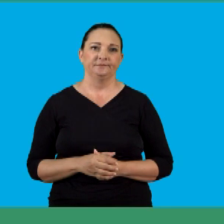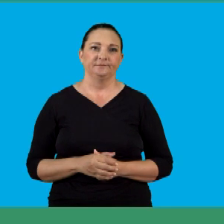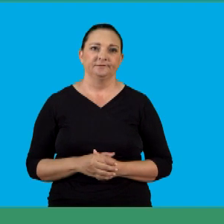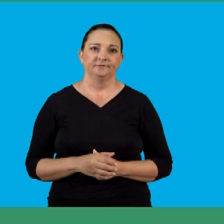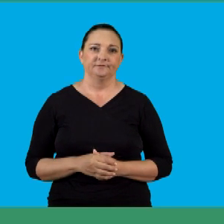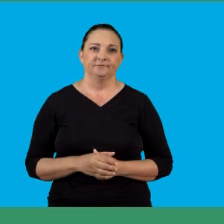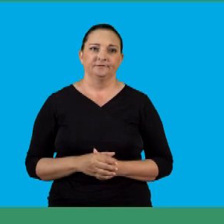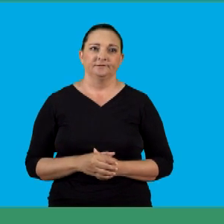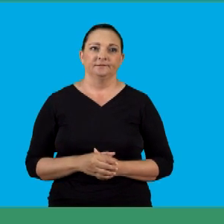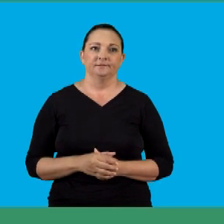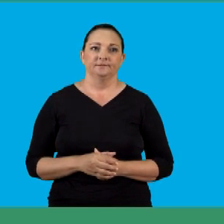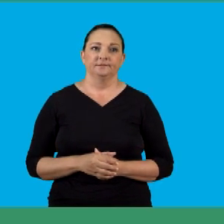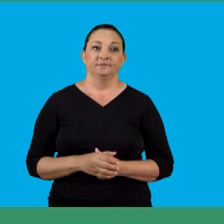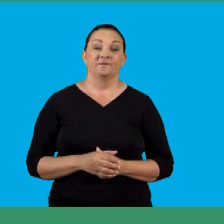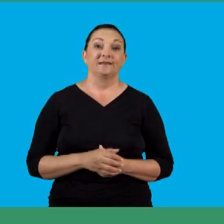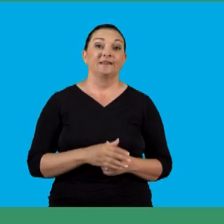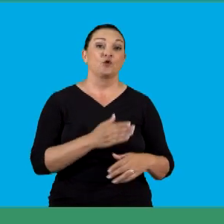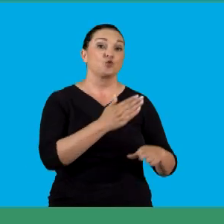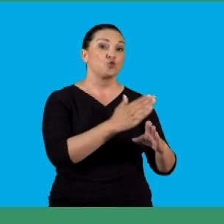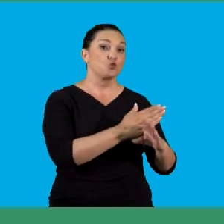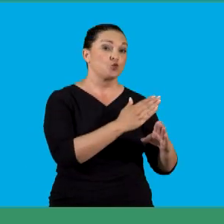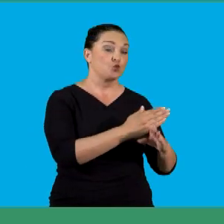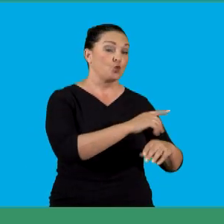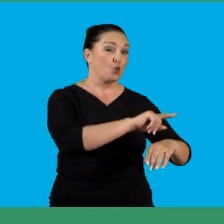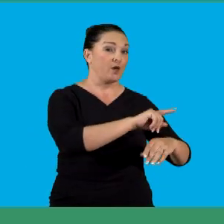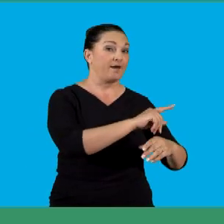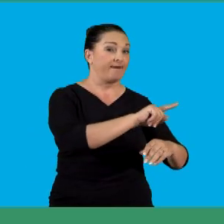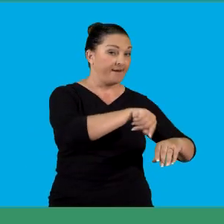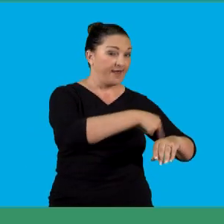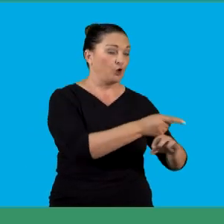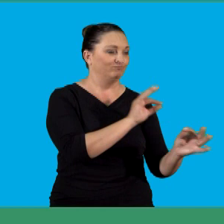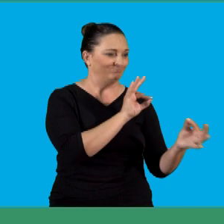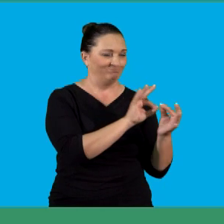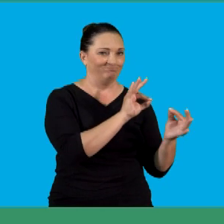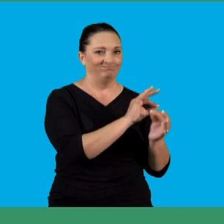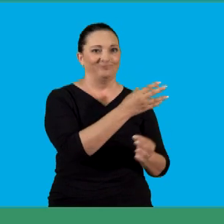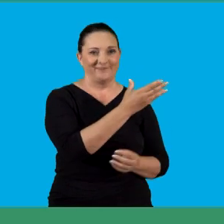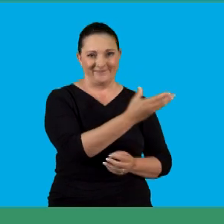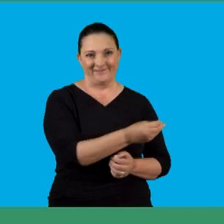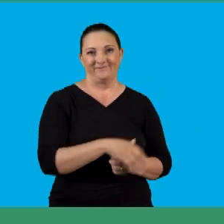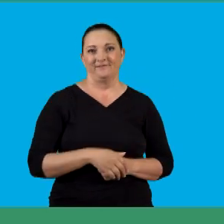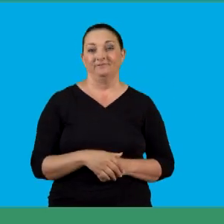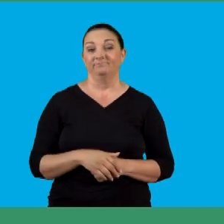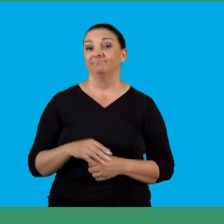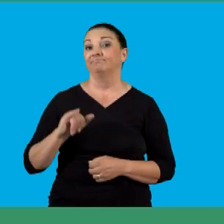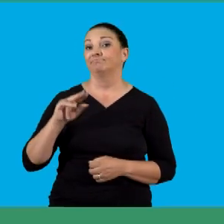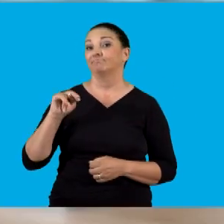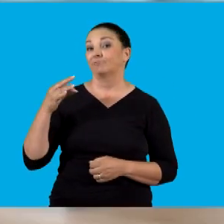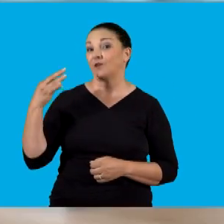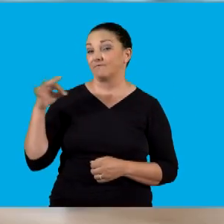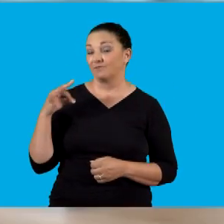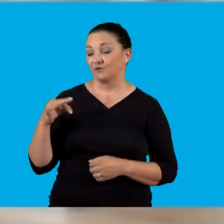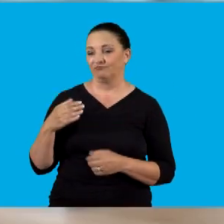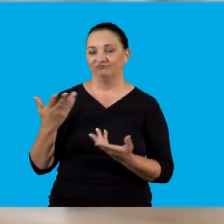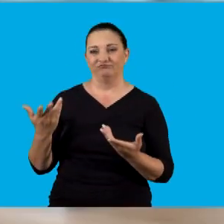hours under the formal sector. Then under the informal sector, employees work long hours. So